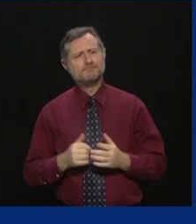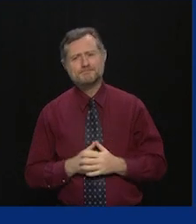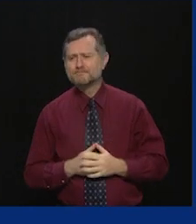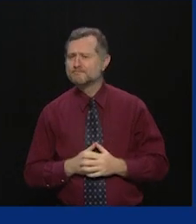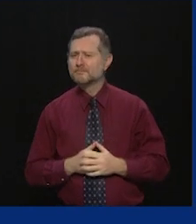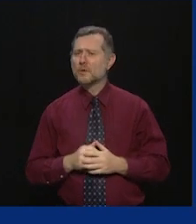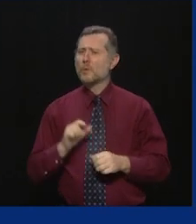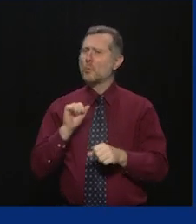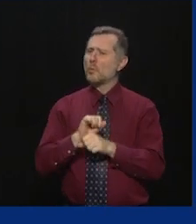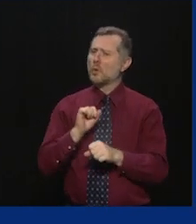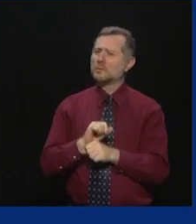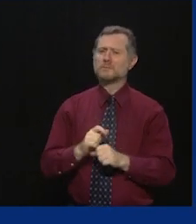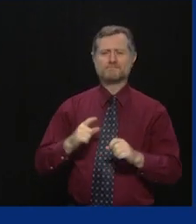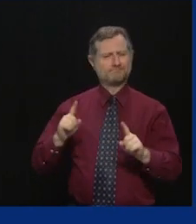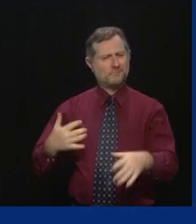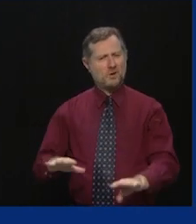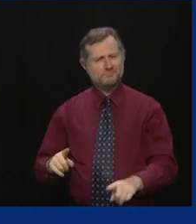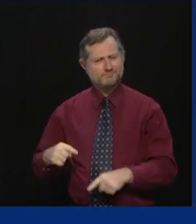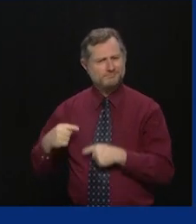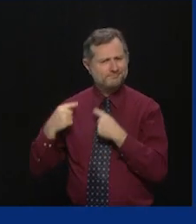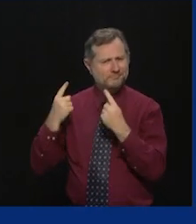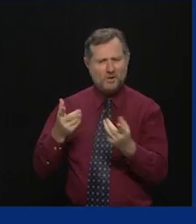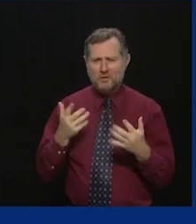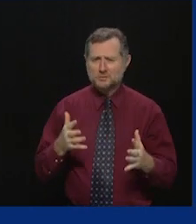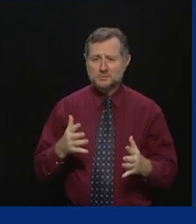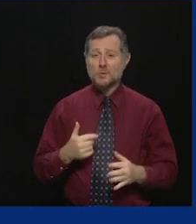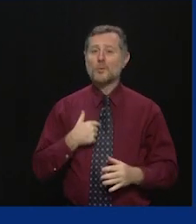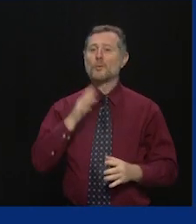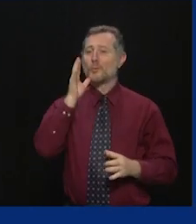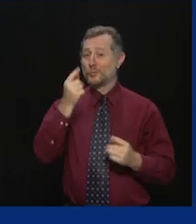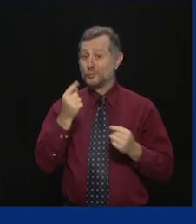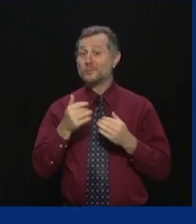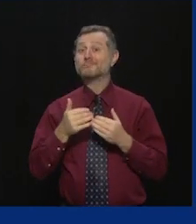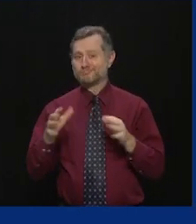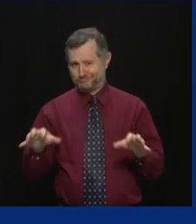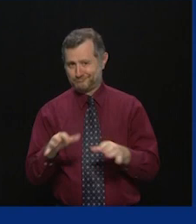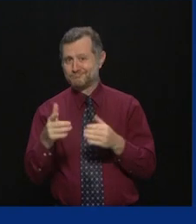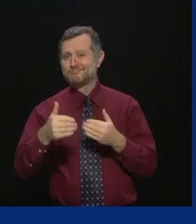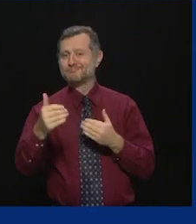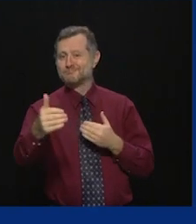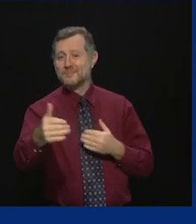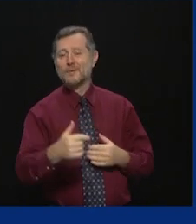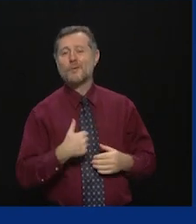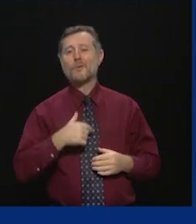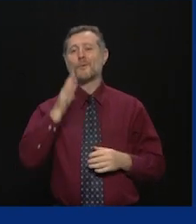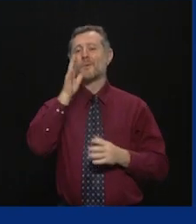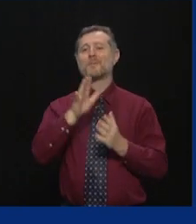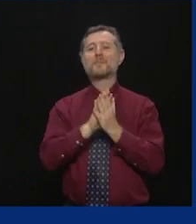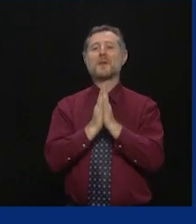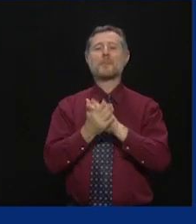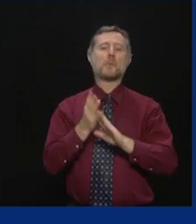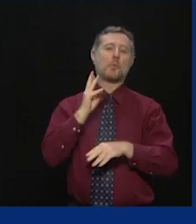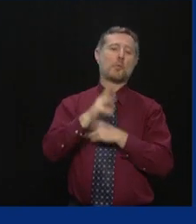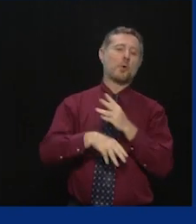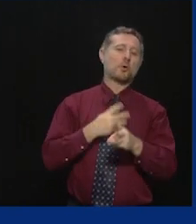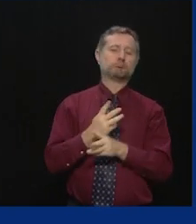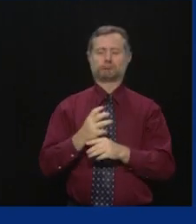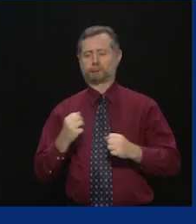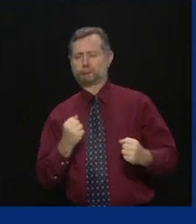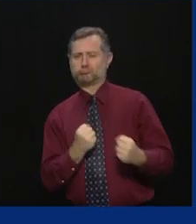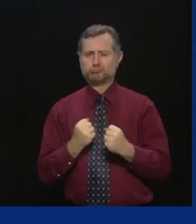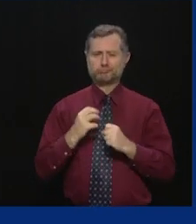has been done and what will be done to make this facility world-class and to help make sure that we are part of creating